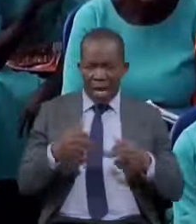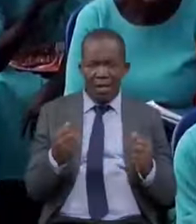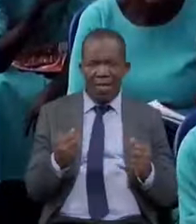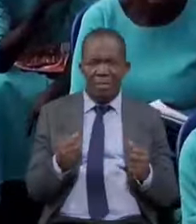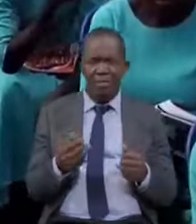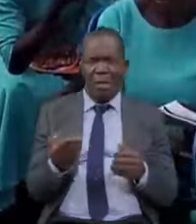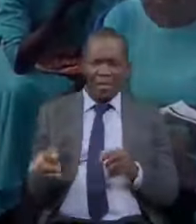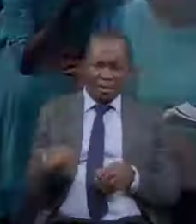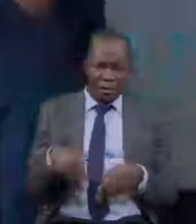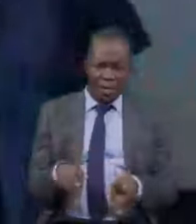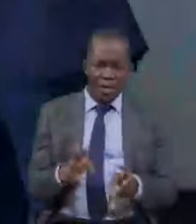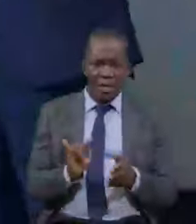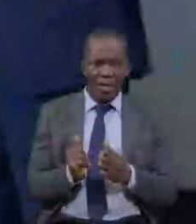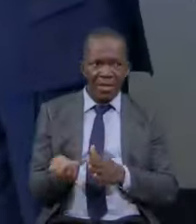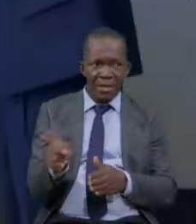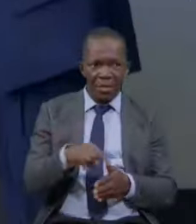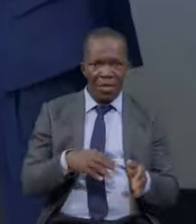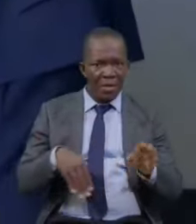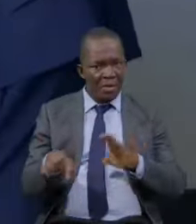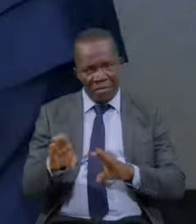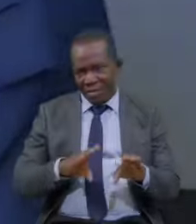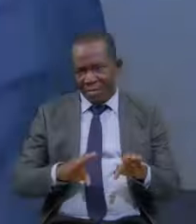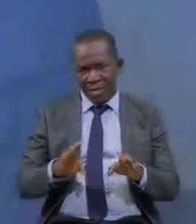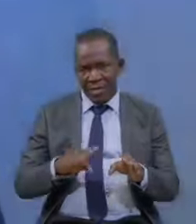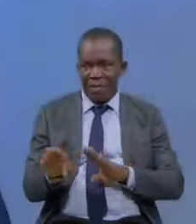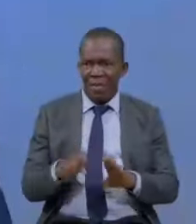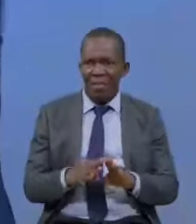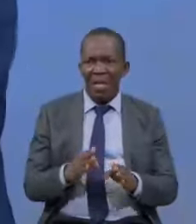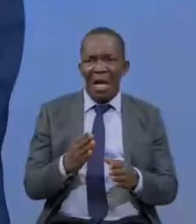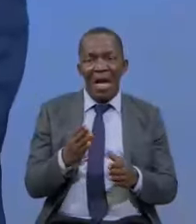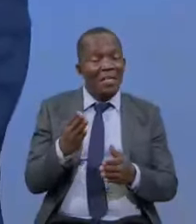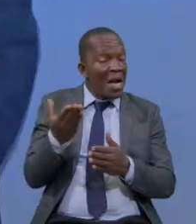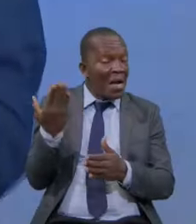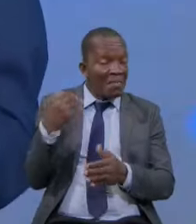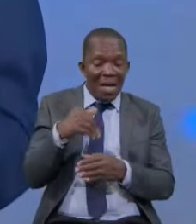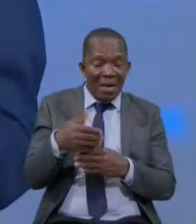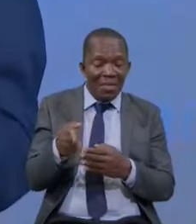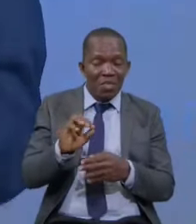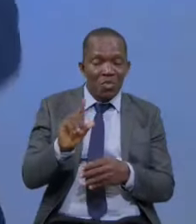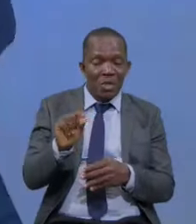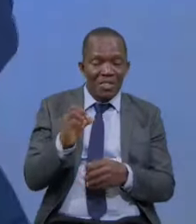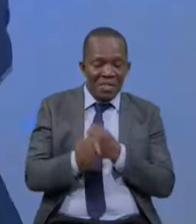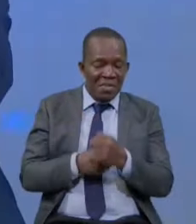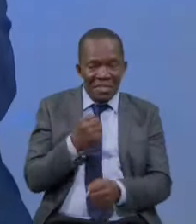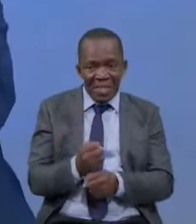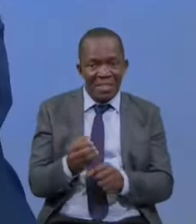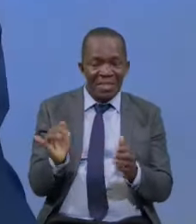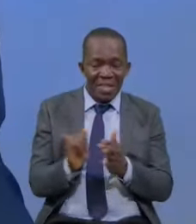and gone, and today that same thing happened. The